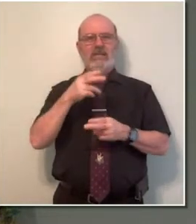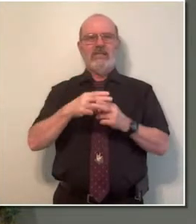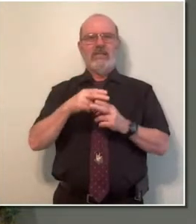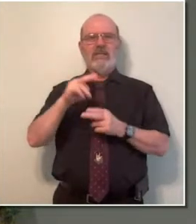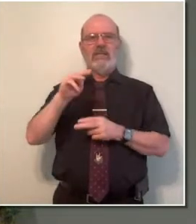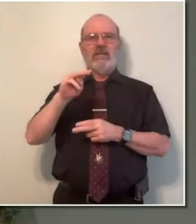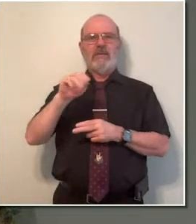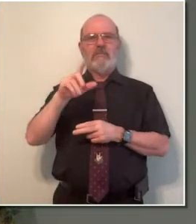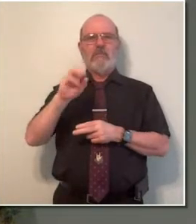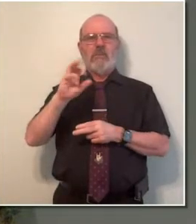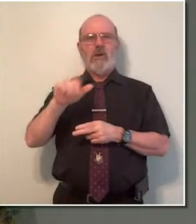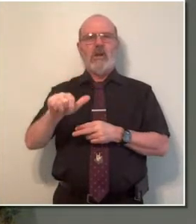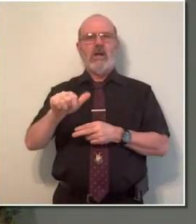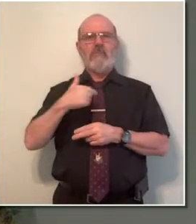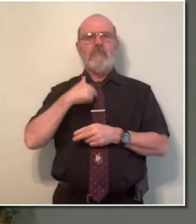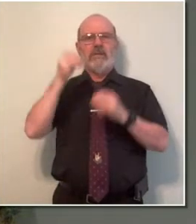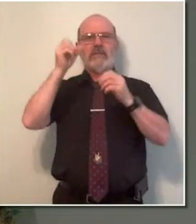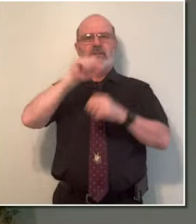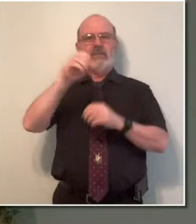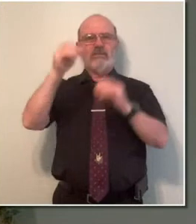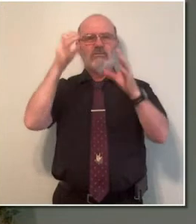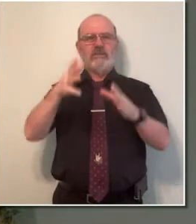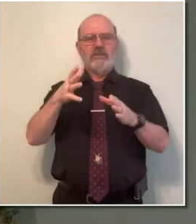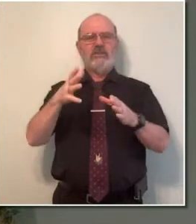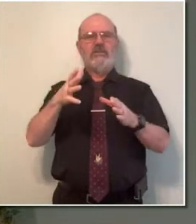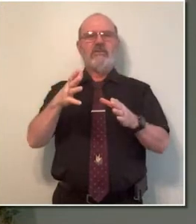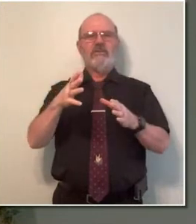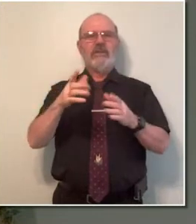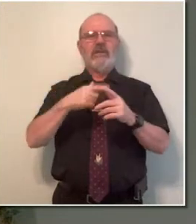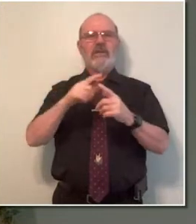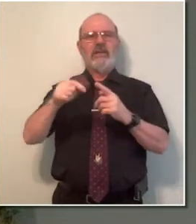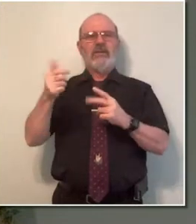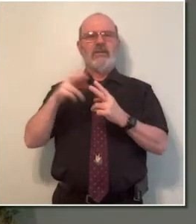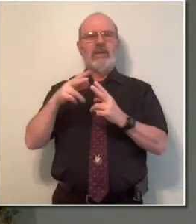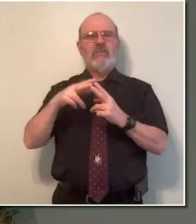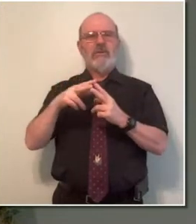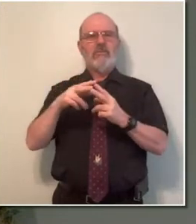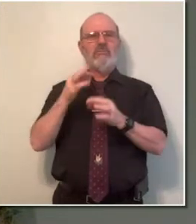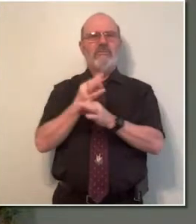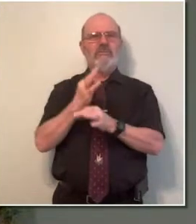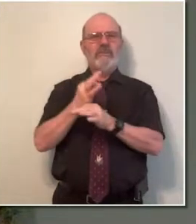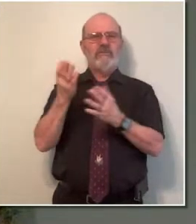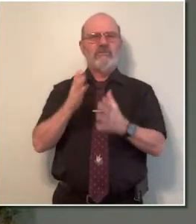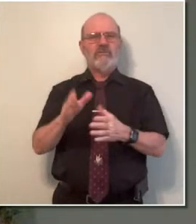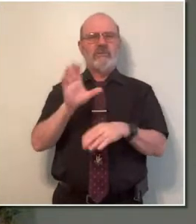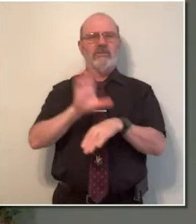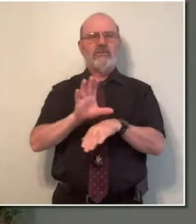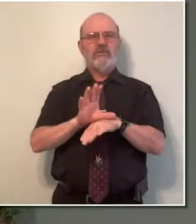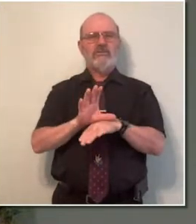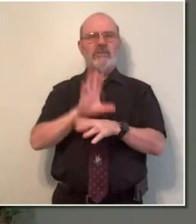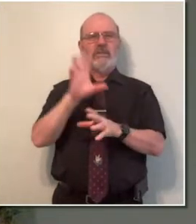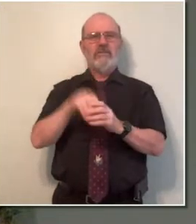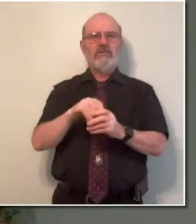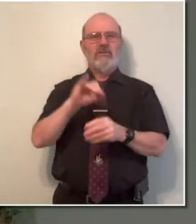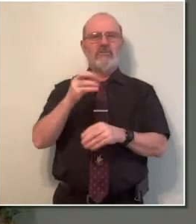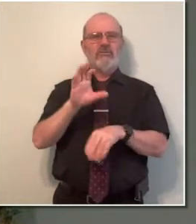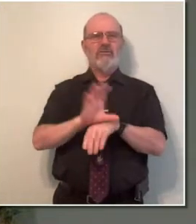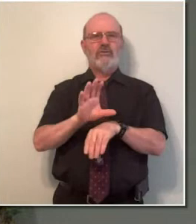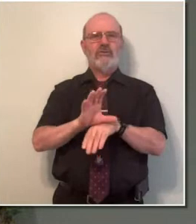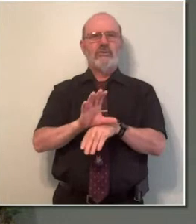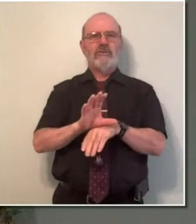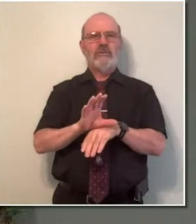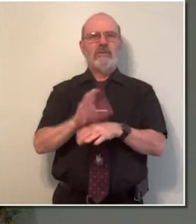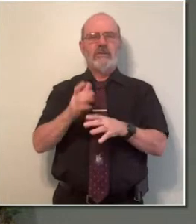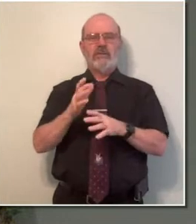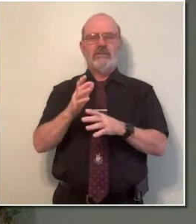was my Sunday school teacher when I was there, and another couple who were faithful servants in the church, involved in junior church. And I just flashed